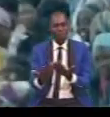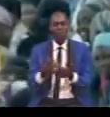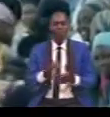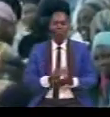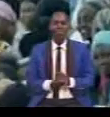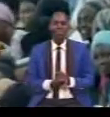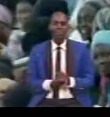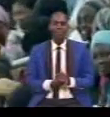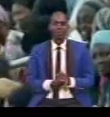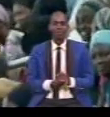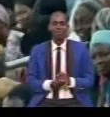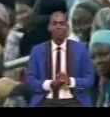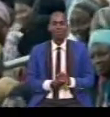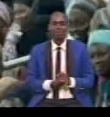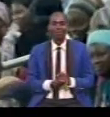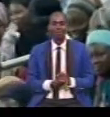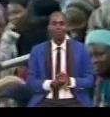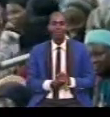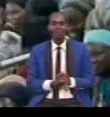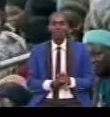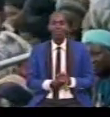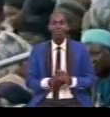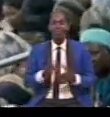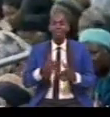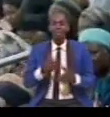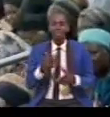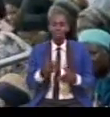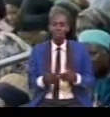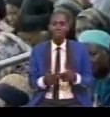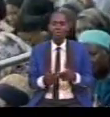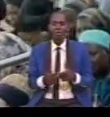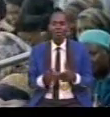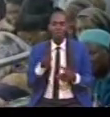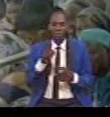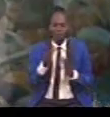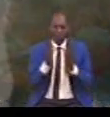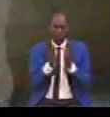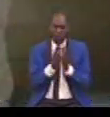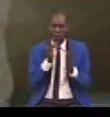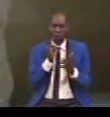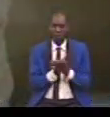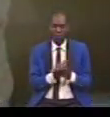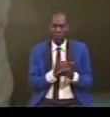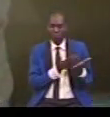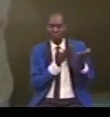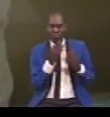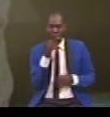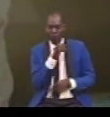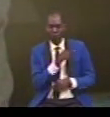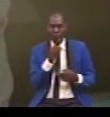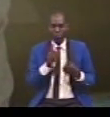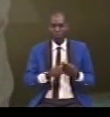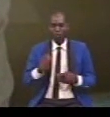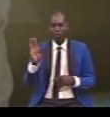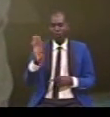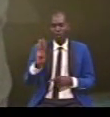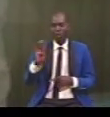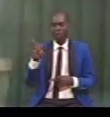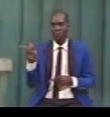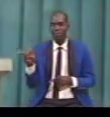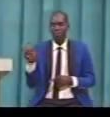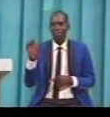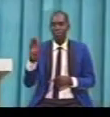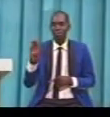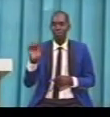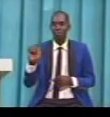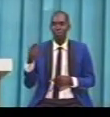Wait. Then he prayed and said, Lord, bring him to Bagada. Bagada, the international headquarters,